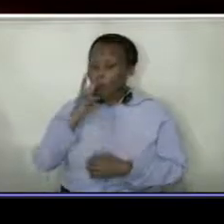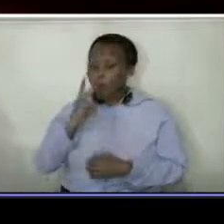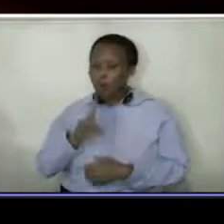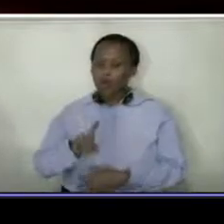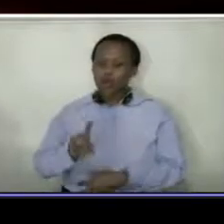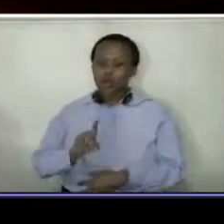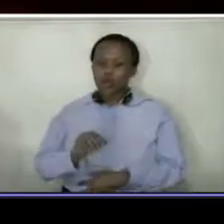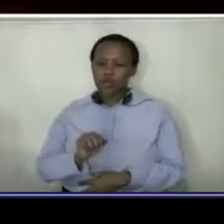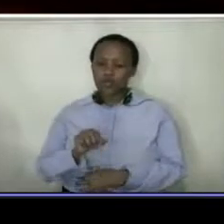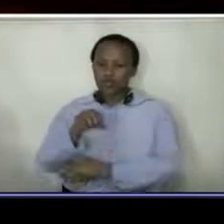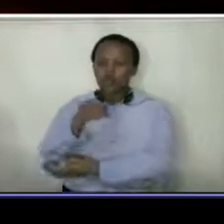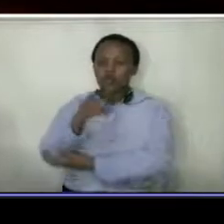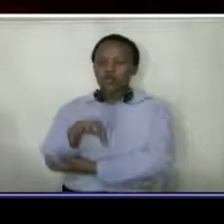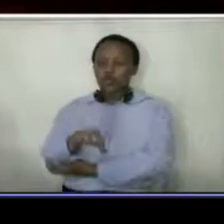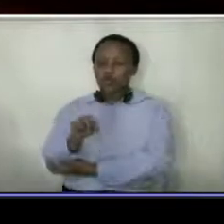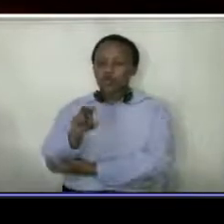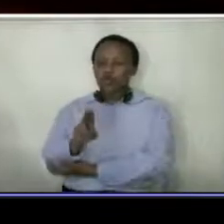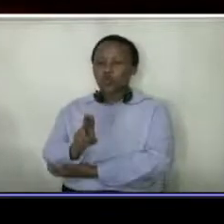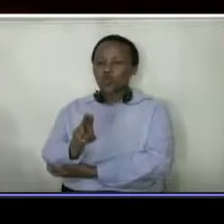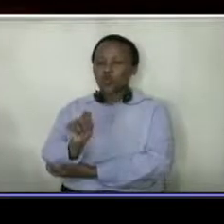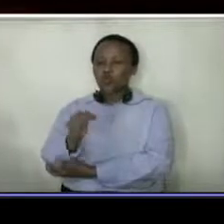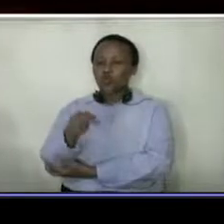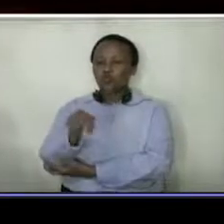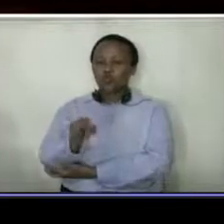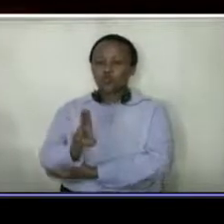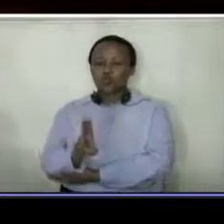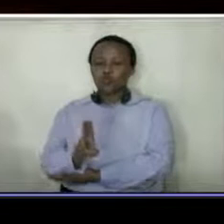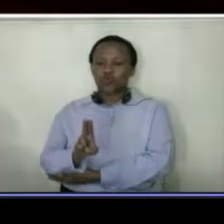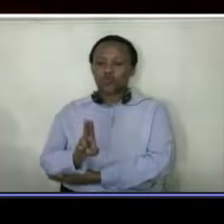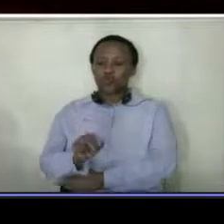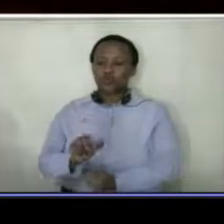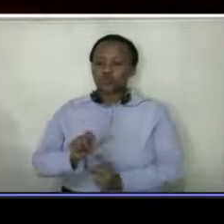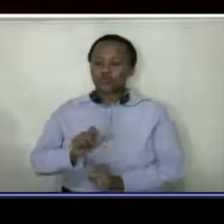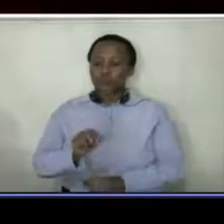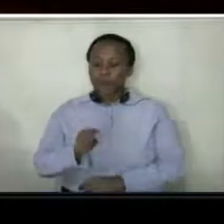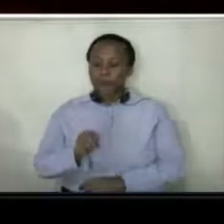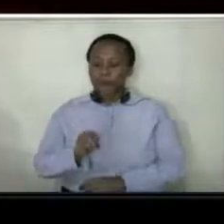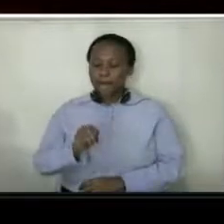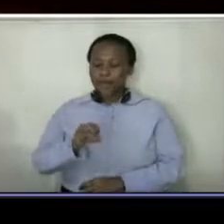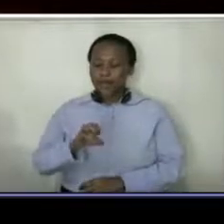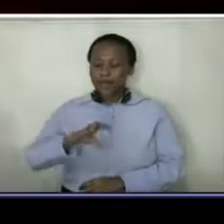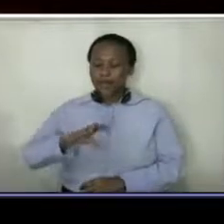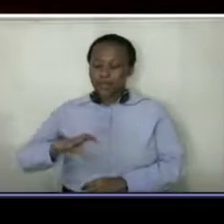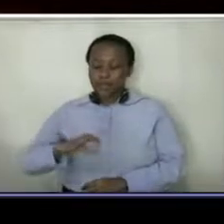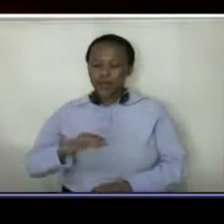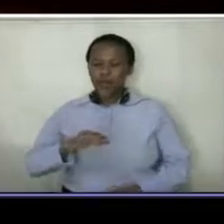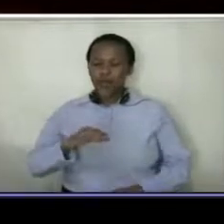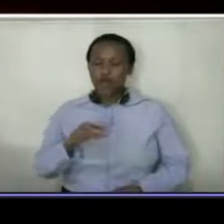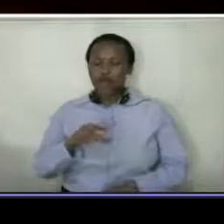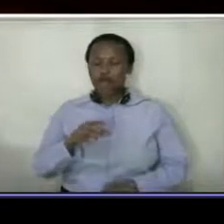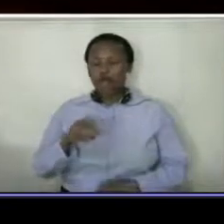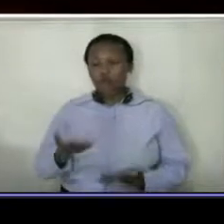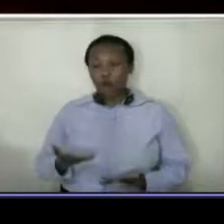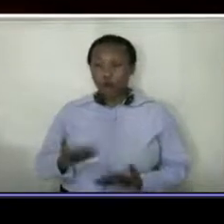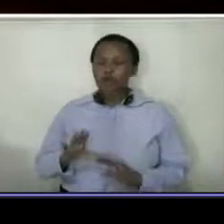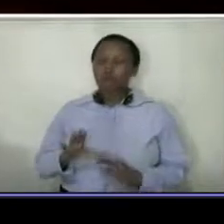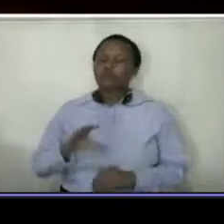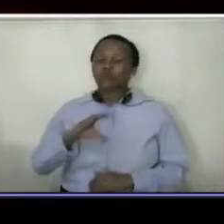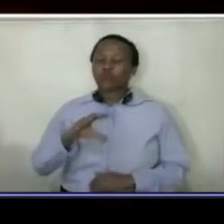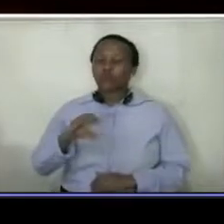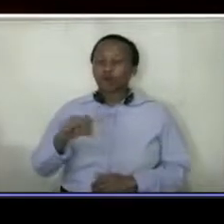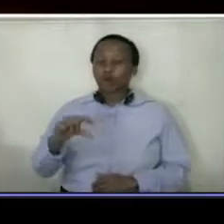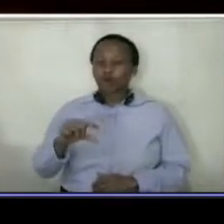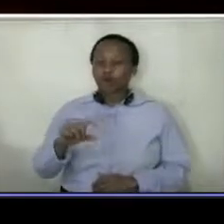Buka nje inquthu, ungqongqoshe wakakhokta kanye nomnyango waze wangenelela befuna